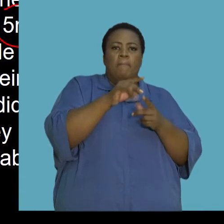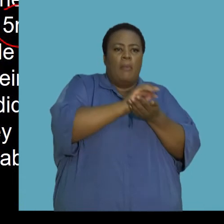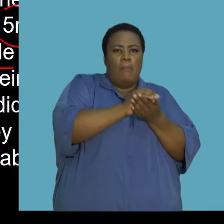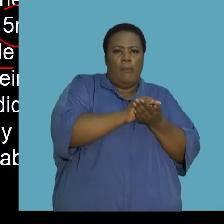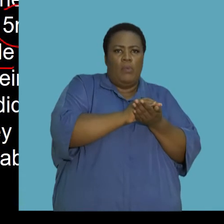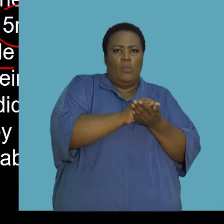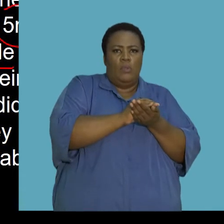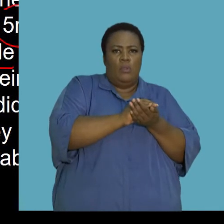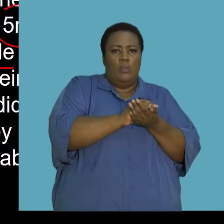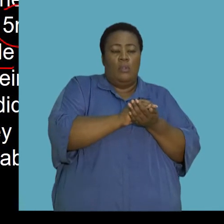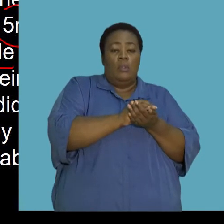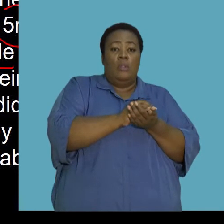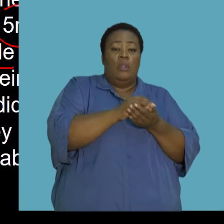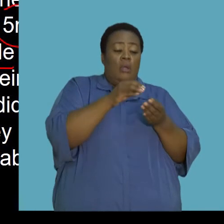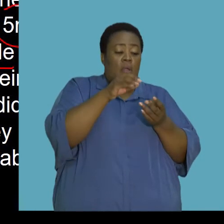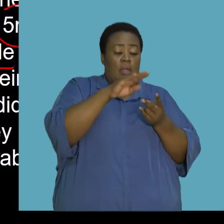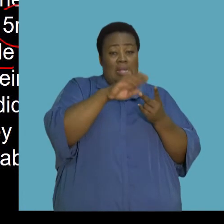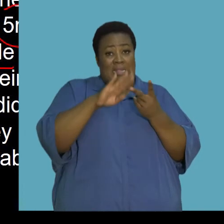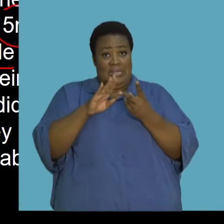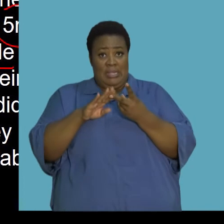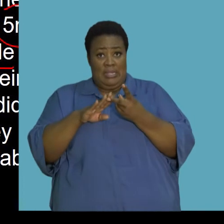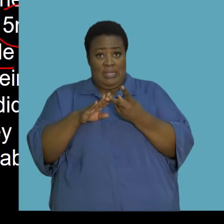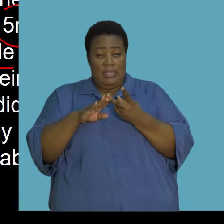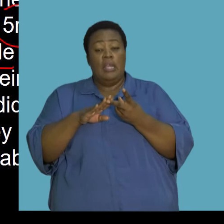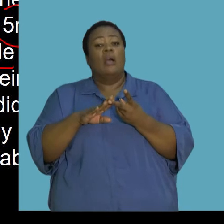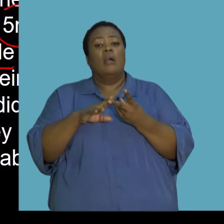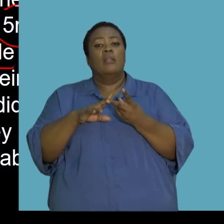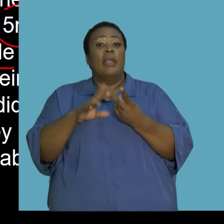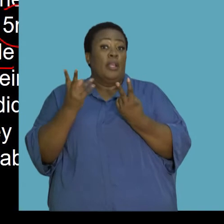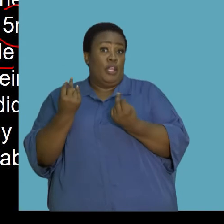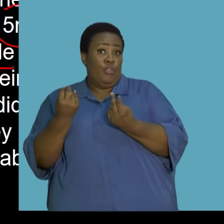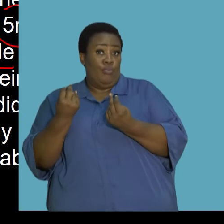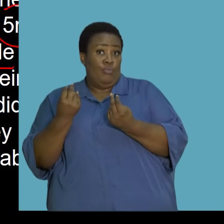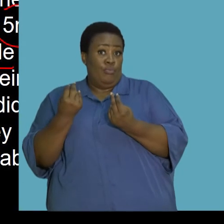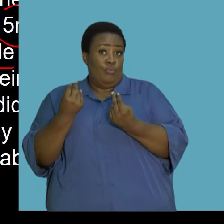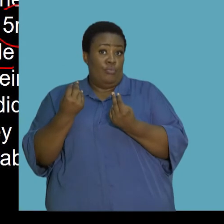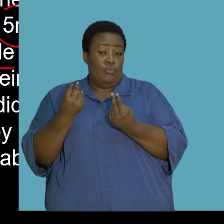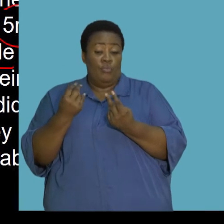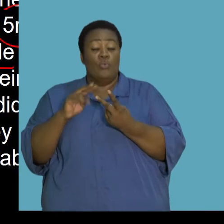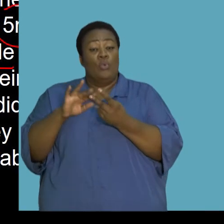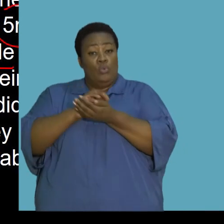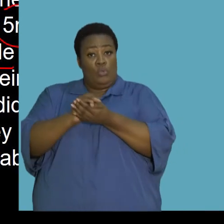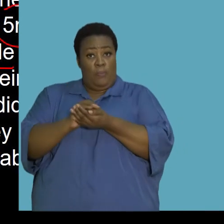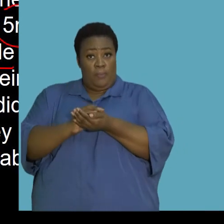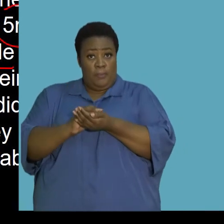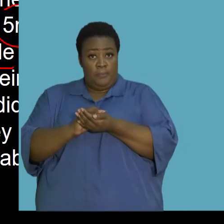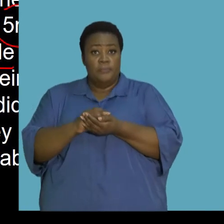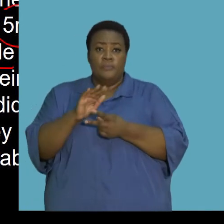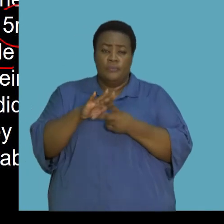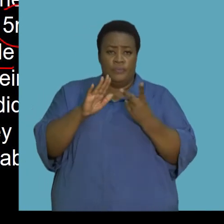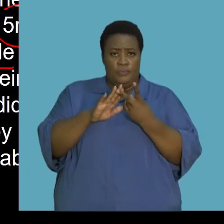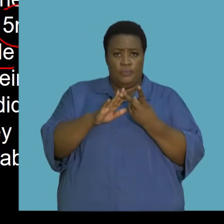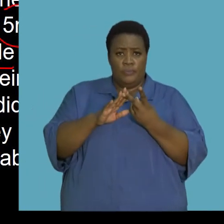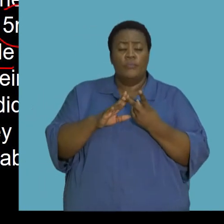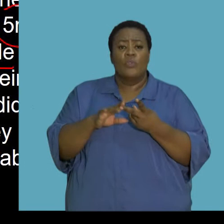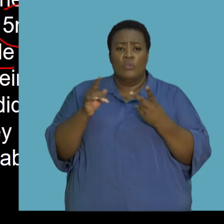regular bubble soap and 5 ml of water. So they've created a solution having 5 ml of that and the Super